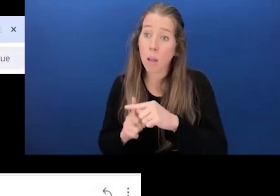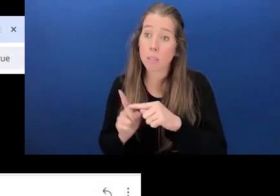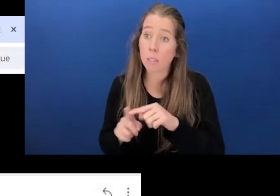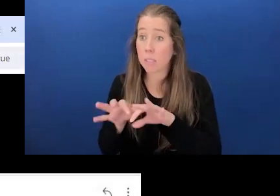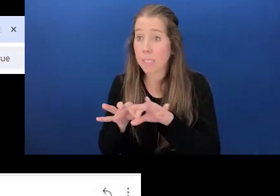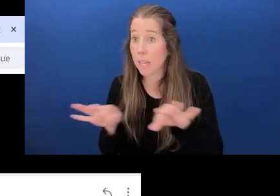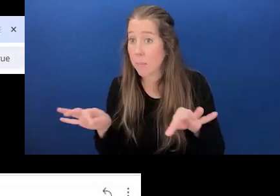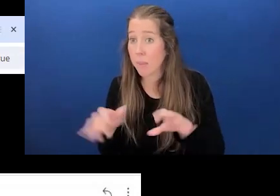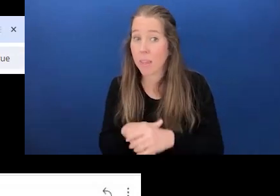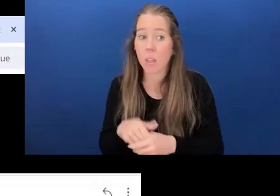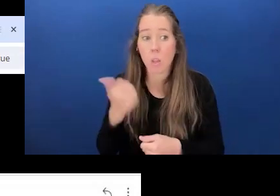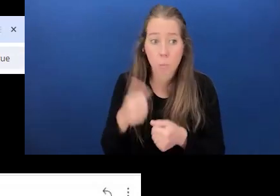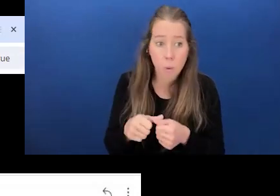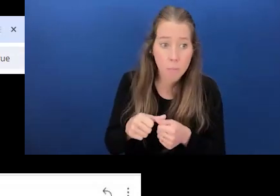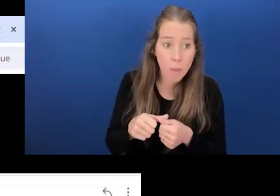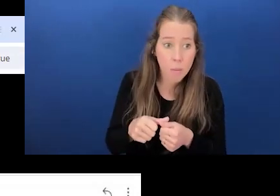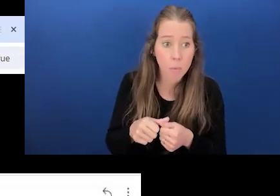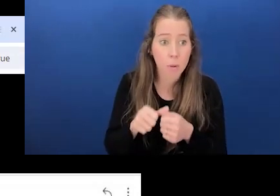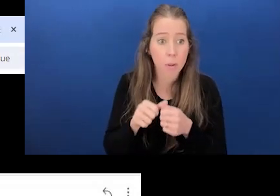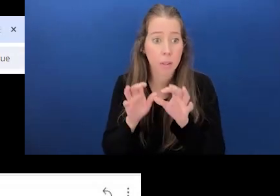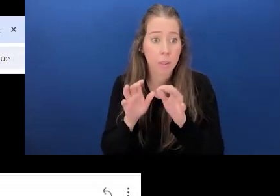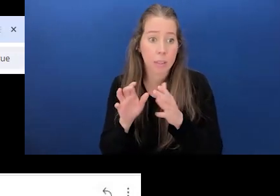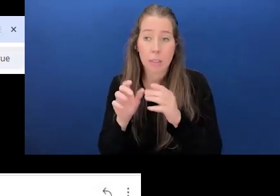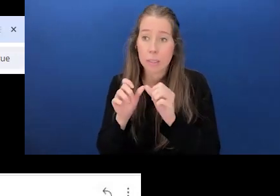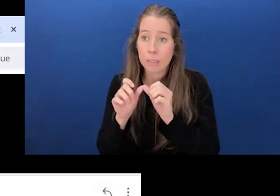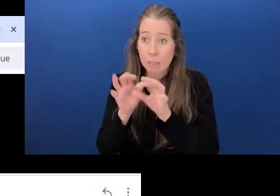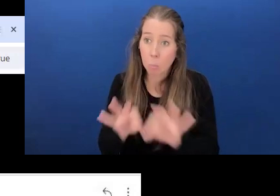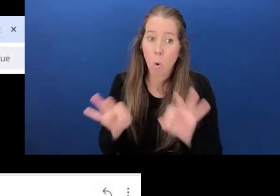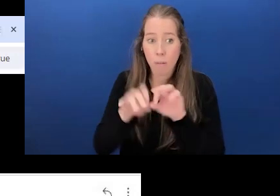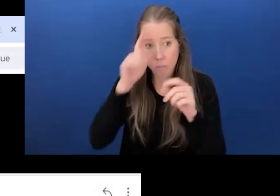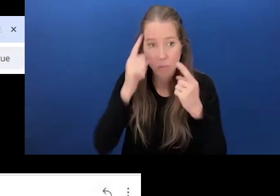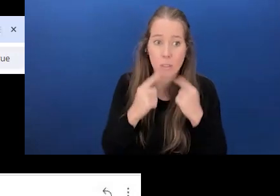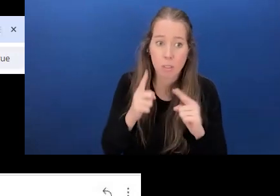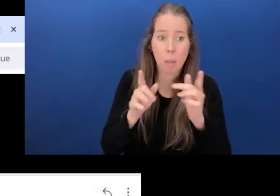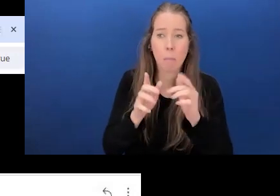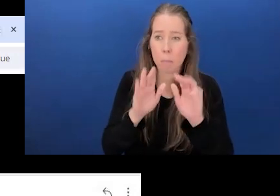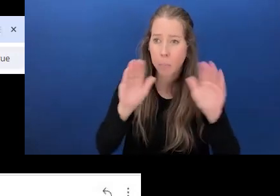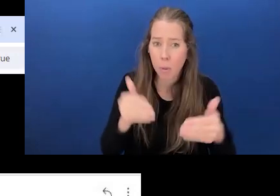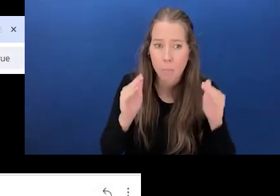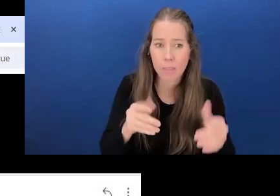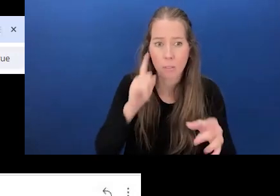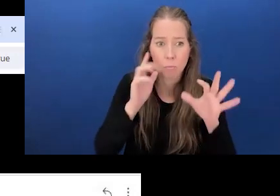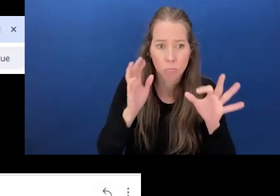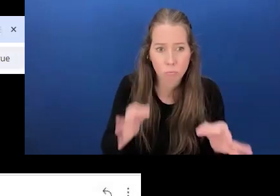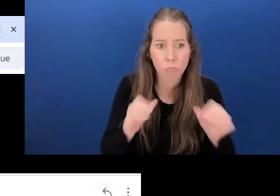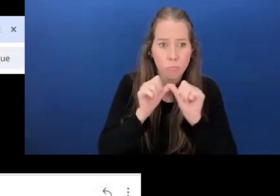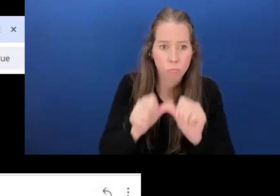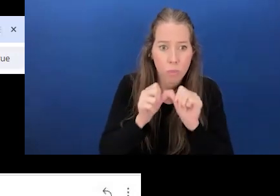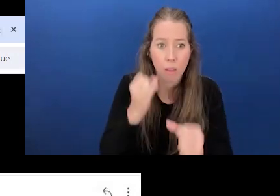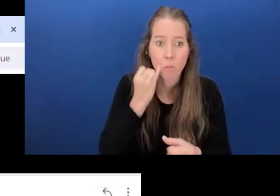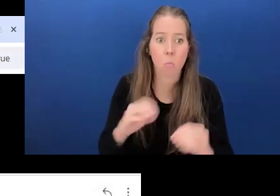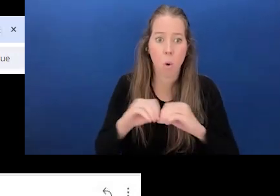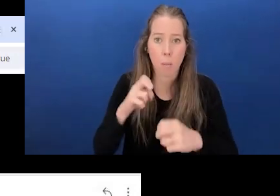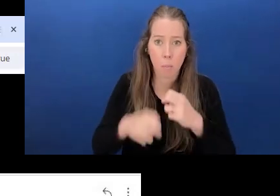statement. Remember, the key to success is persistence and determination. If you encounter any further difficulties or